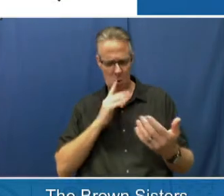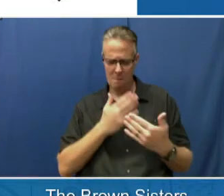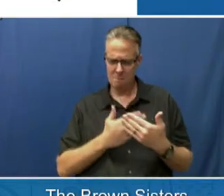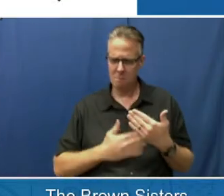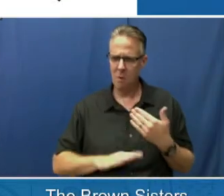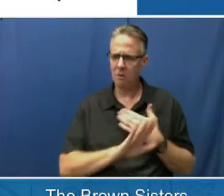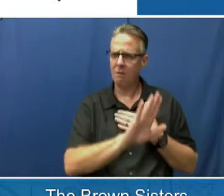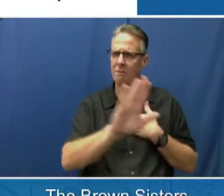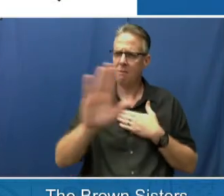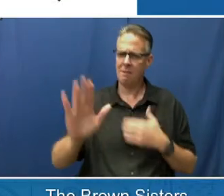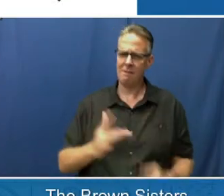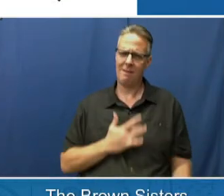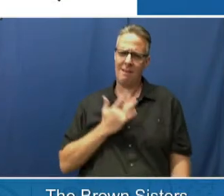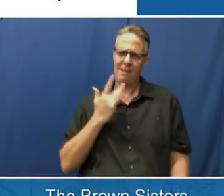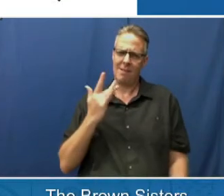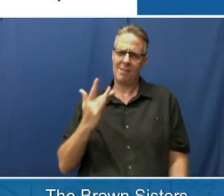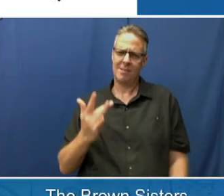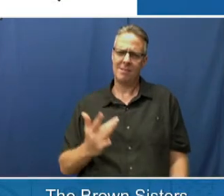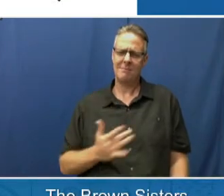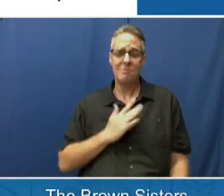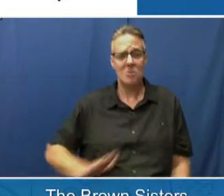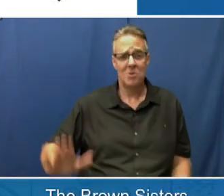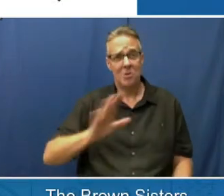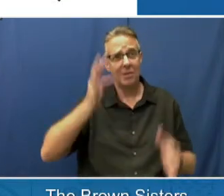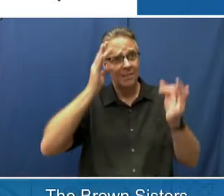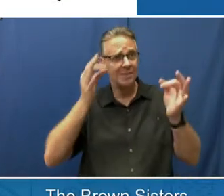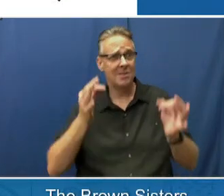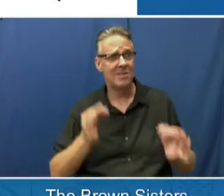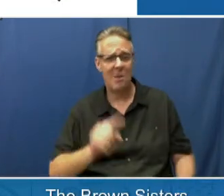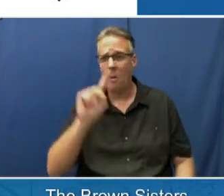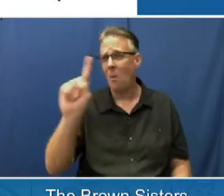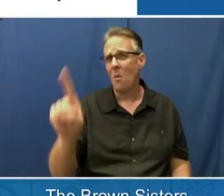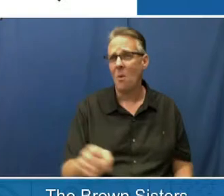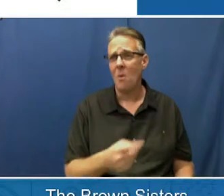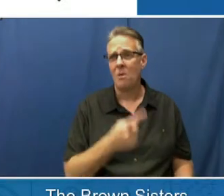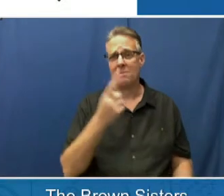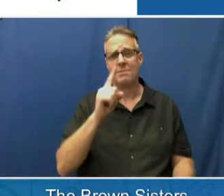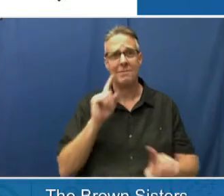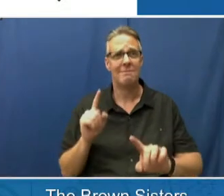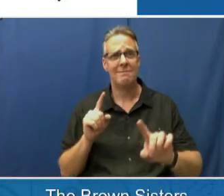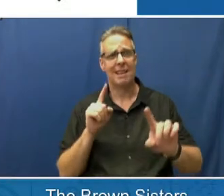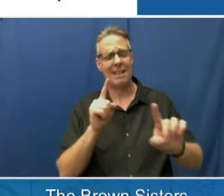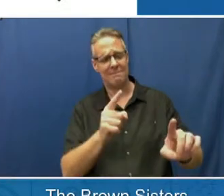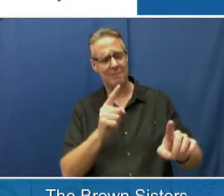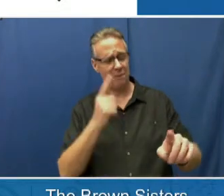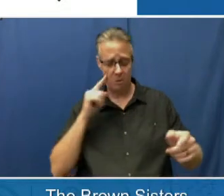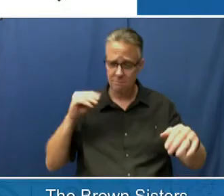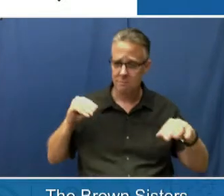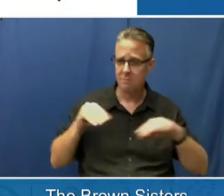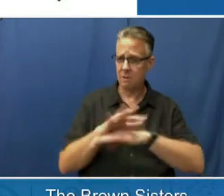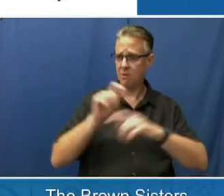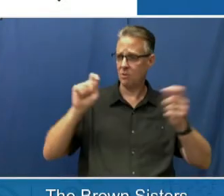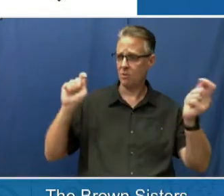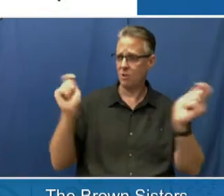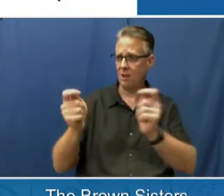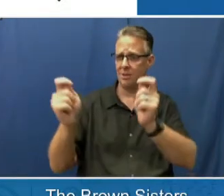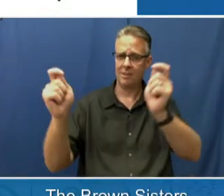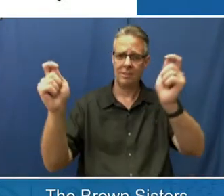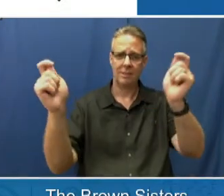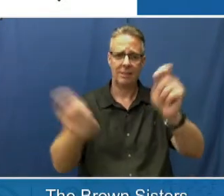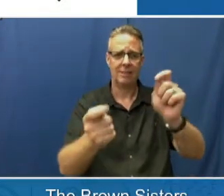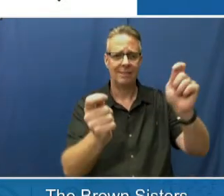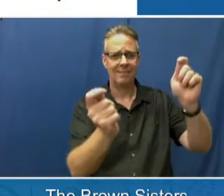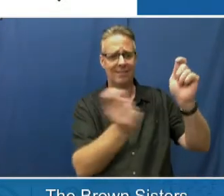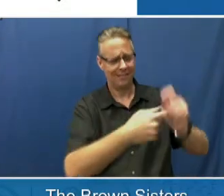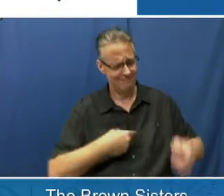emotion. It's a choice, the only solution to change the world. Choose